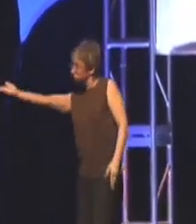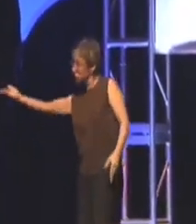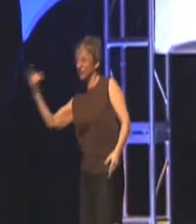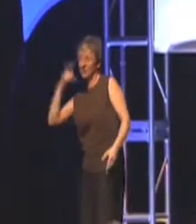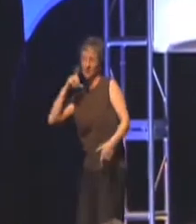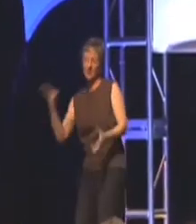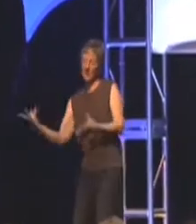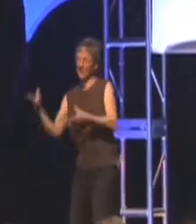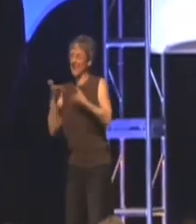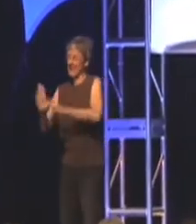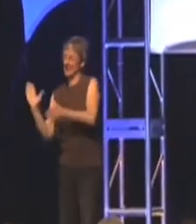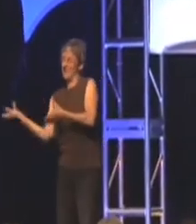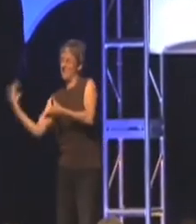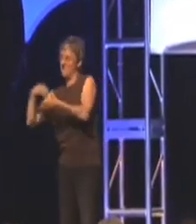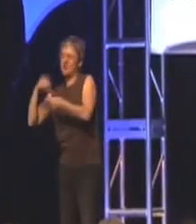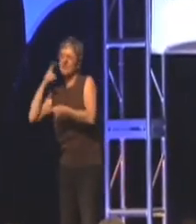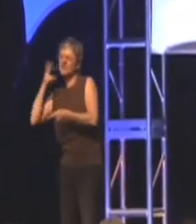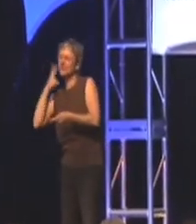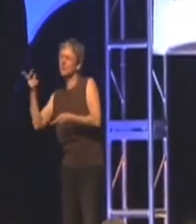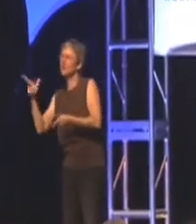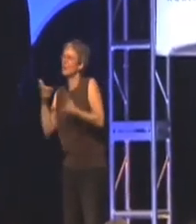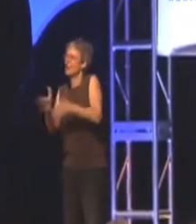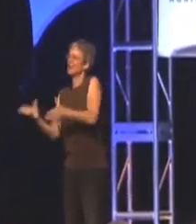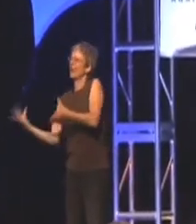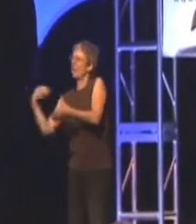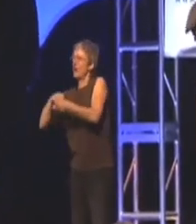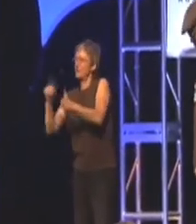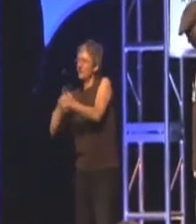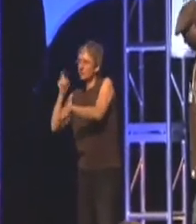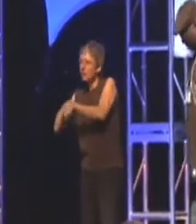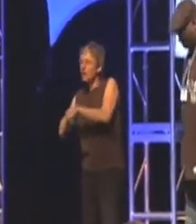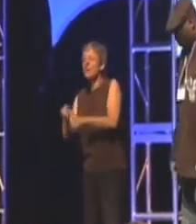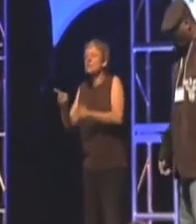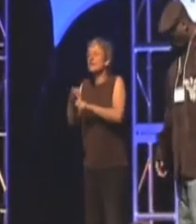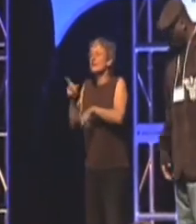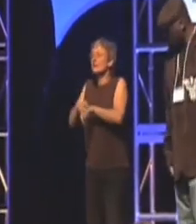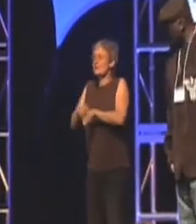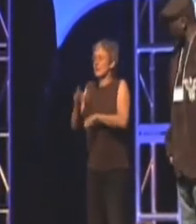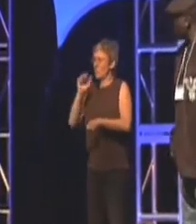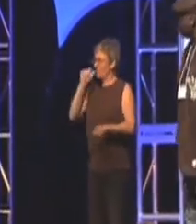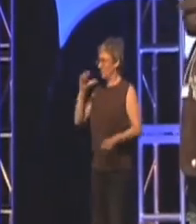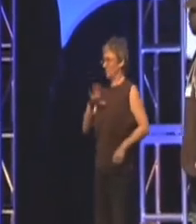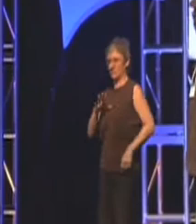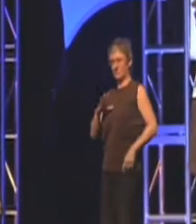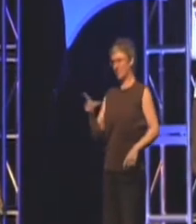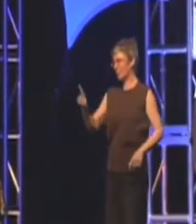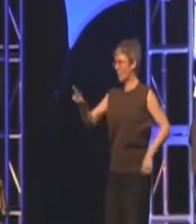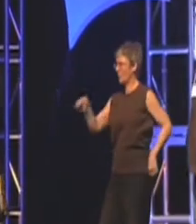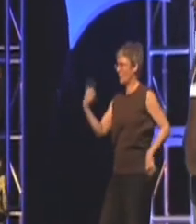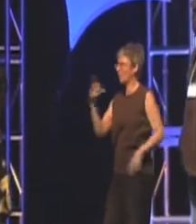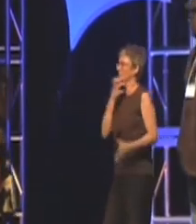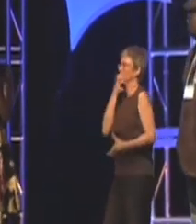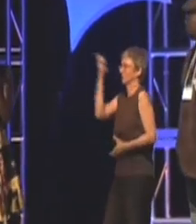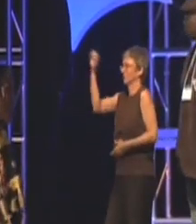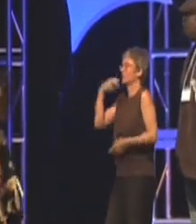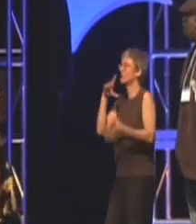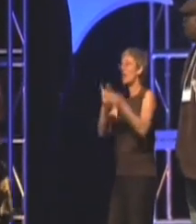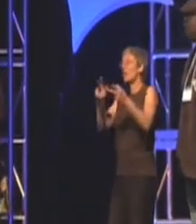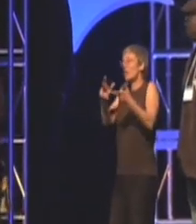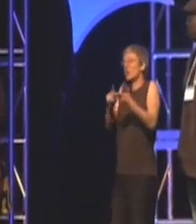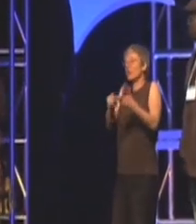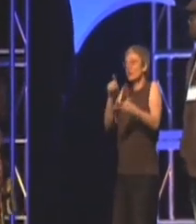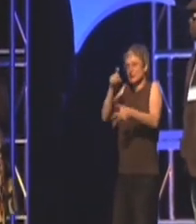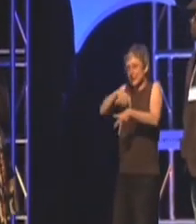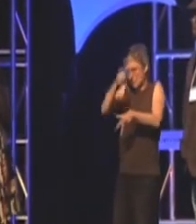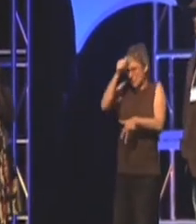get involved We need everybody to say Let's get involved The first time The second time We'll have the ladies only say it The third time We'll